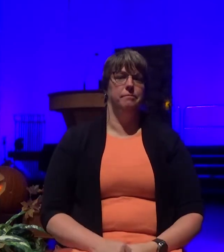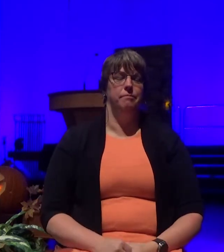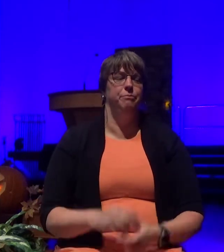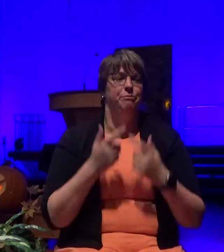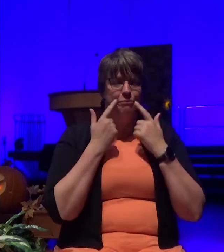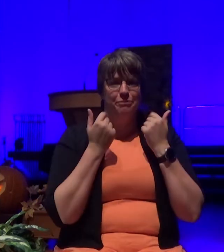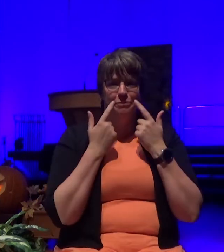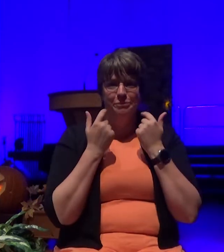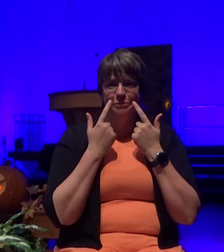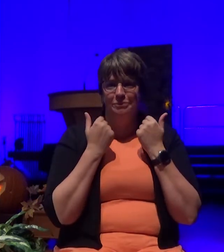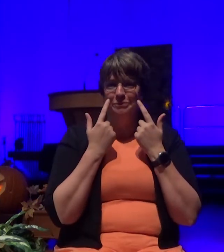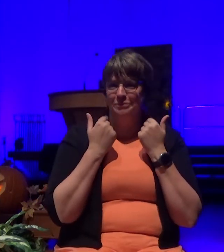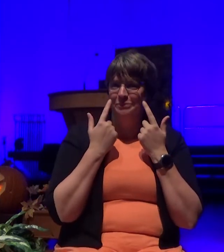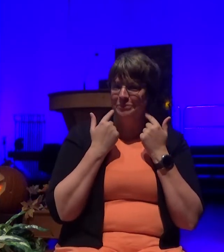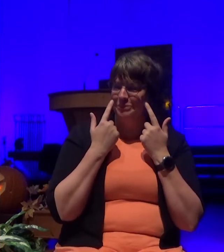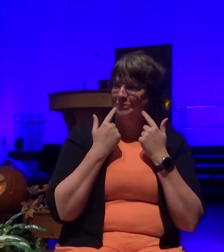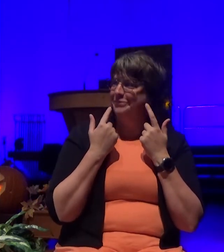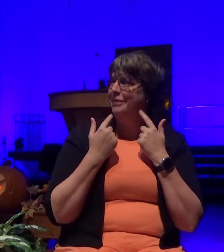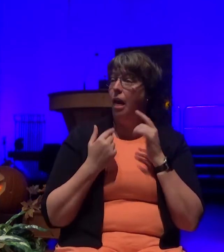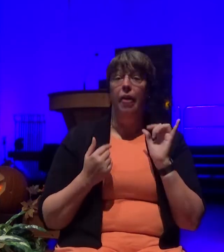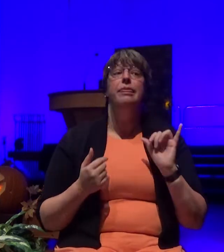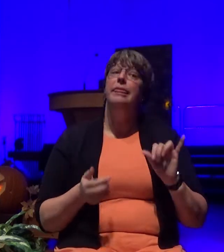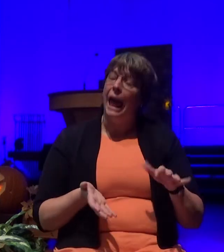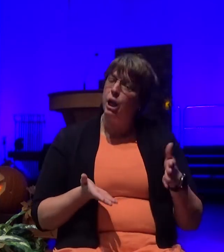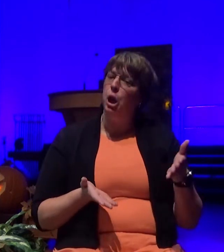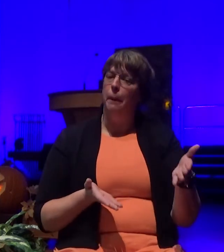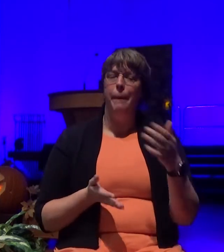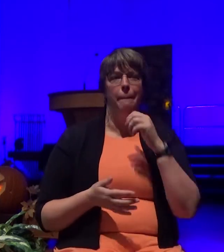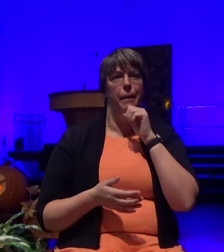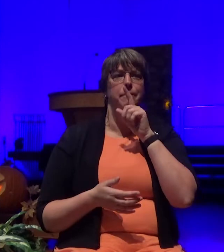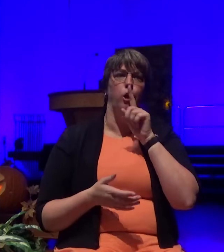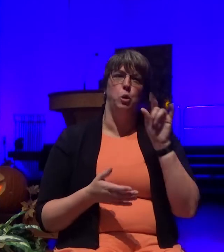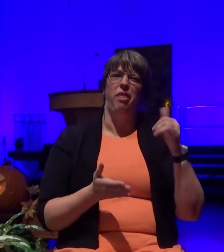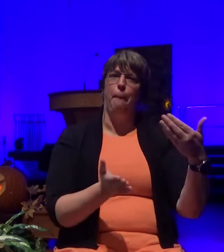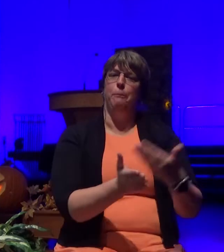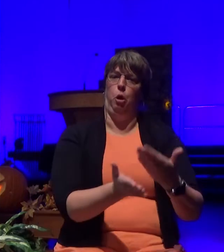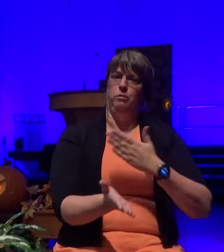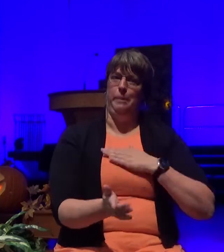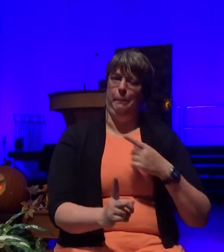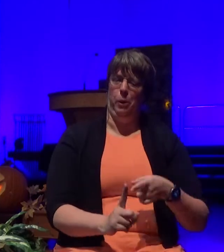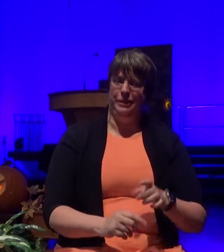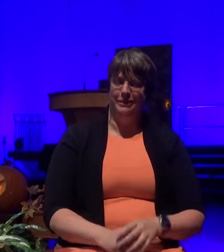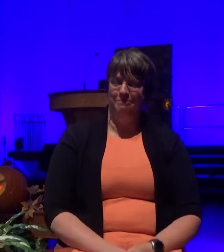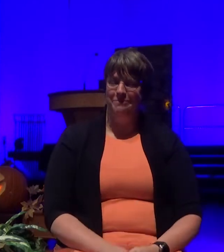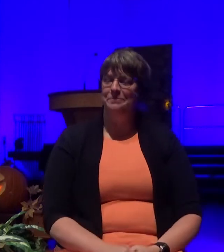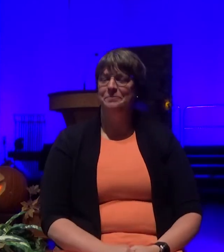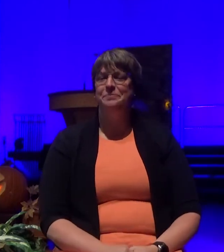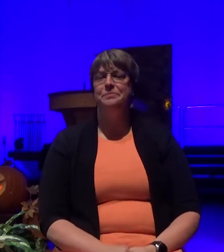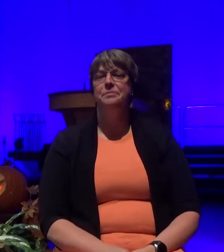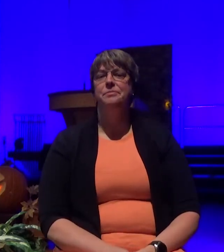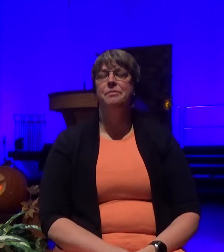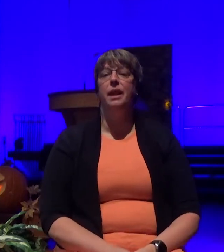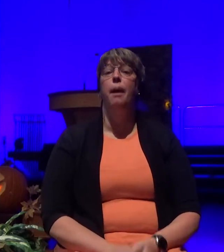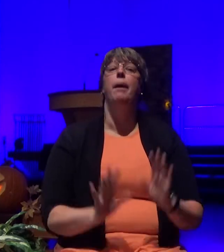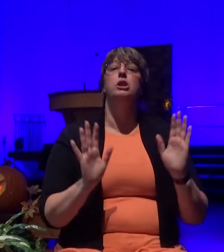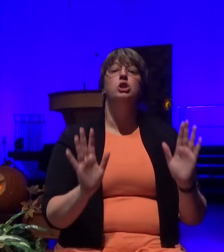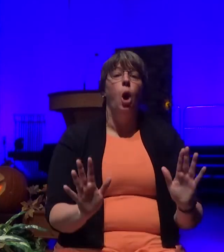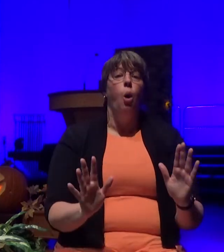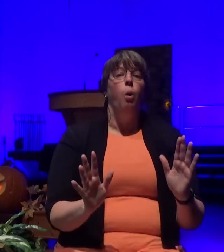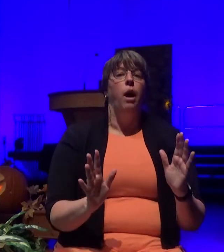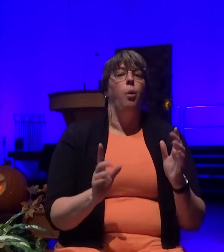That might be it too. Not sure that proves it. So we go from the realm of spirituality to